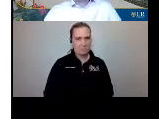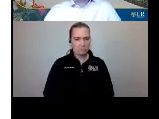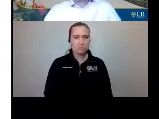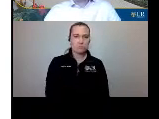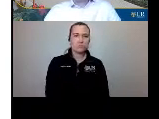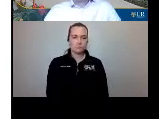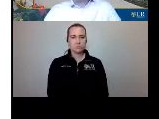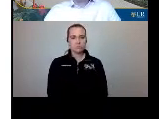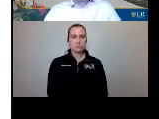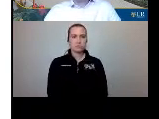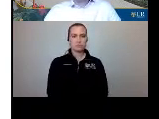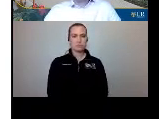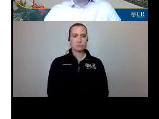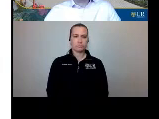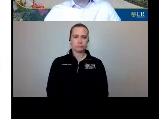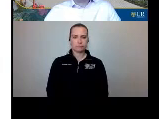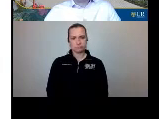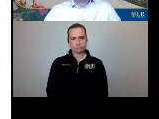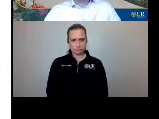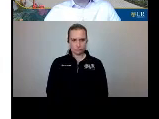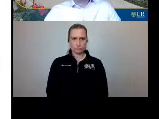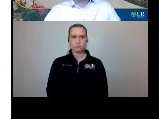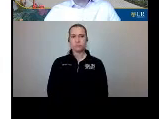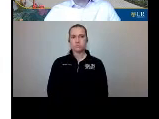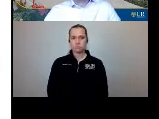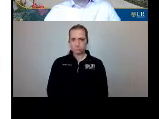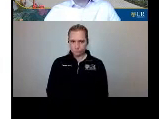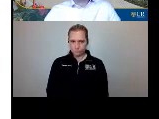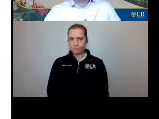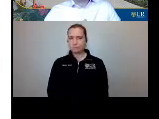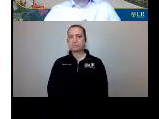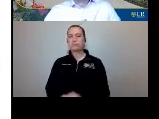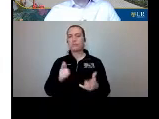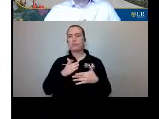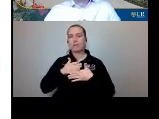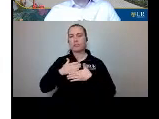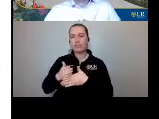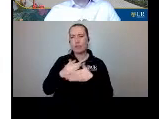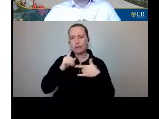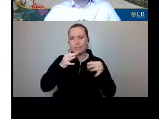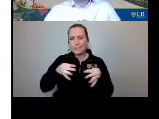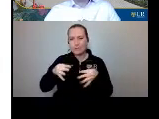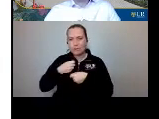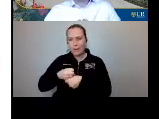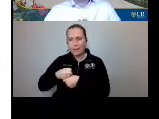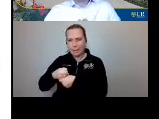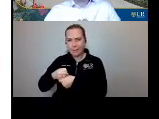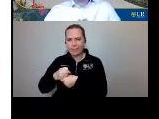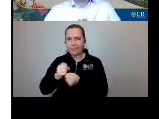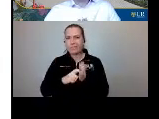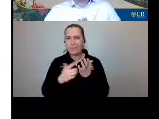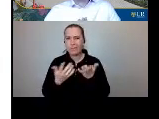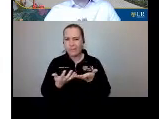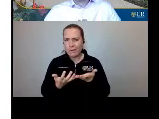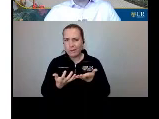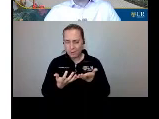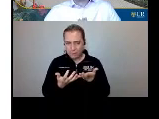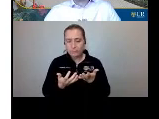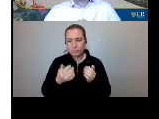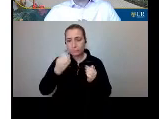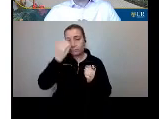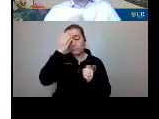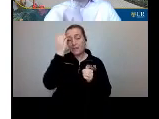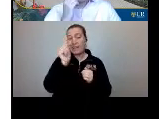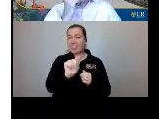A little bit of nuts and bolts here. So shared decision making. Sometimes you get a question about this. What is this required? So this is required